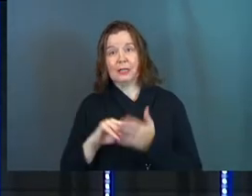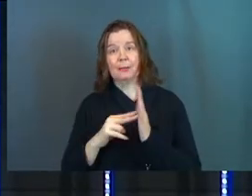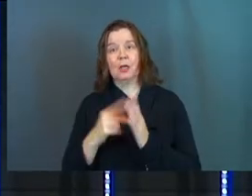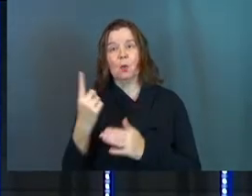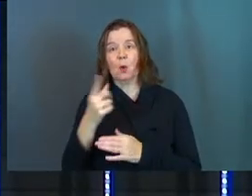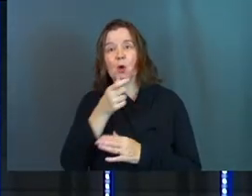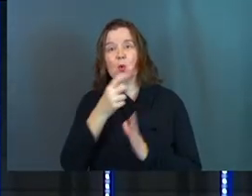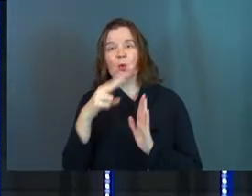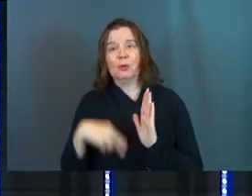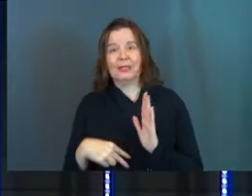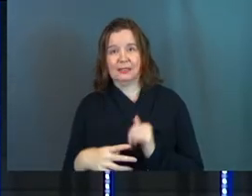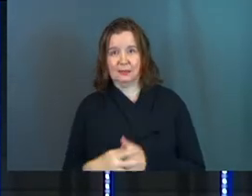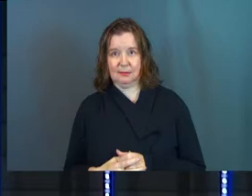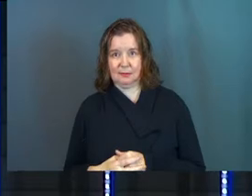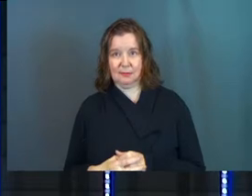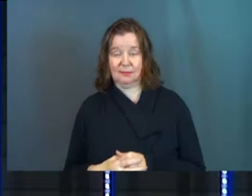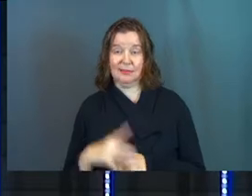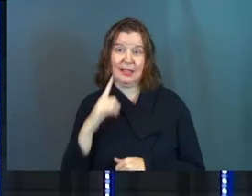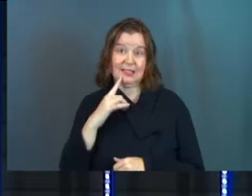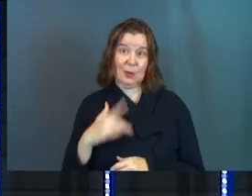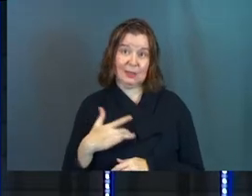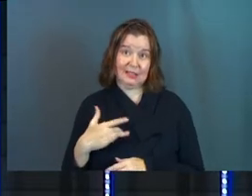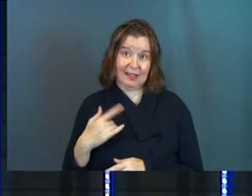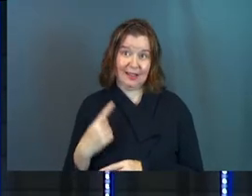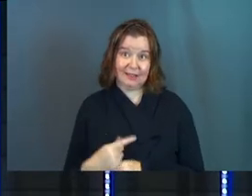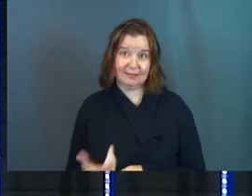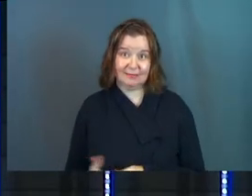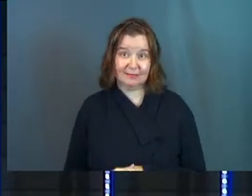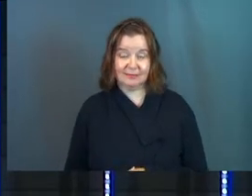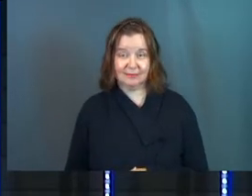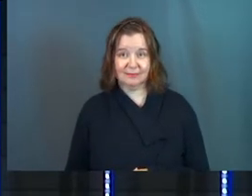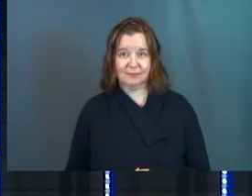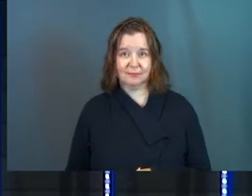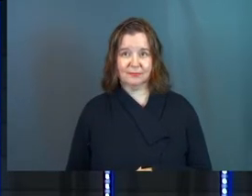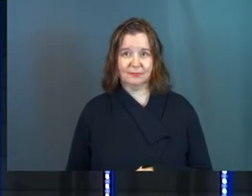who reads. Sounds exciting, doesn't it?